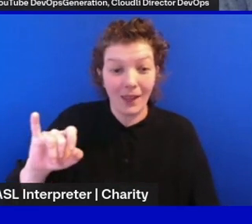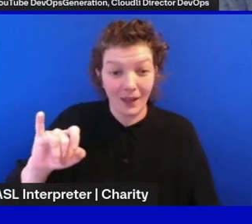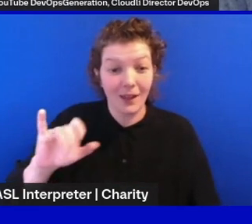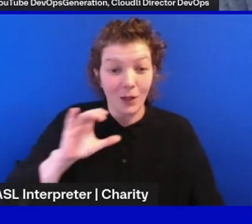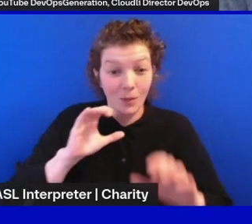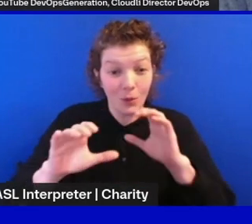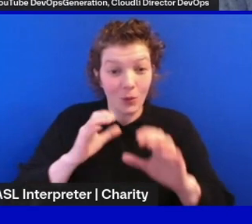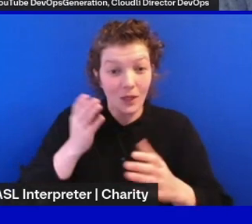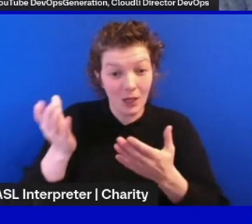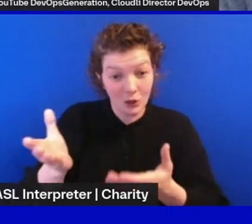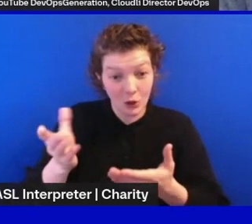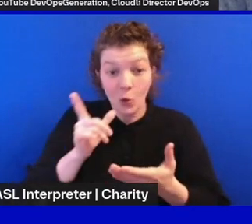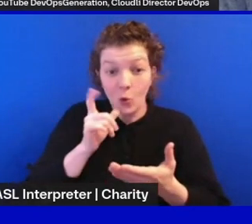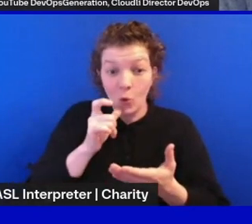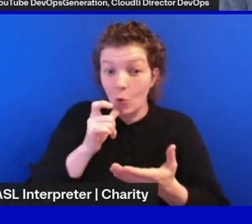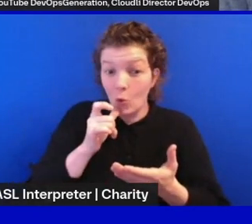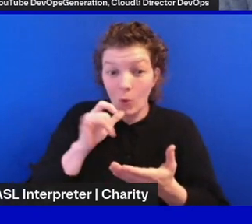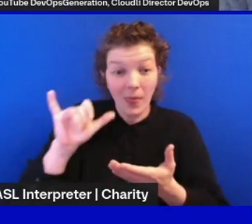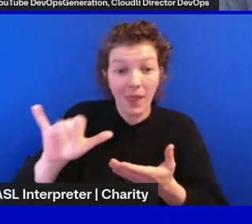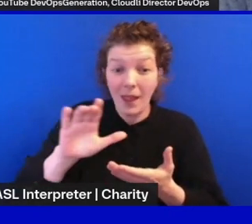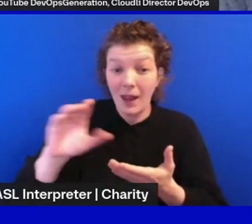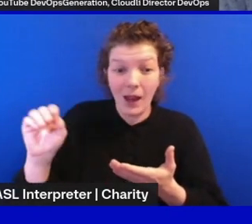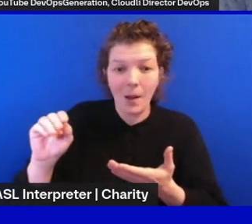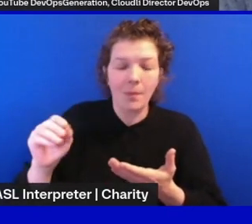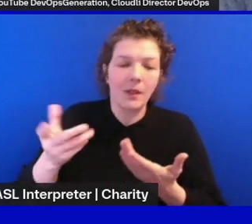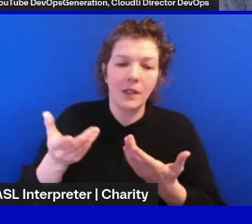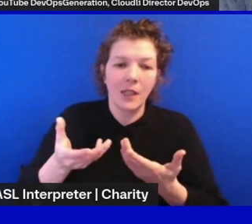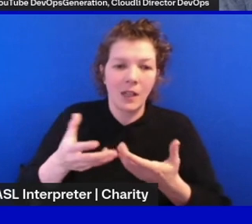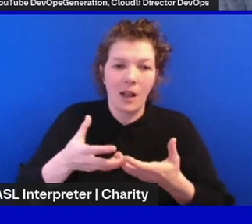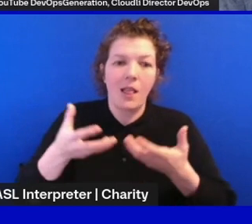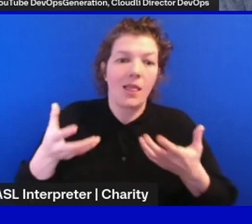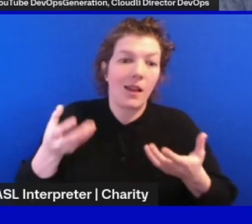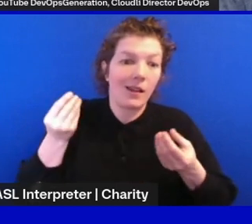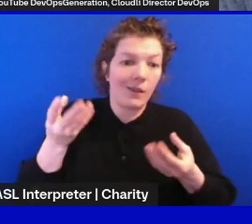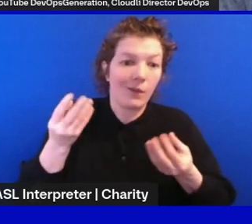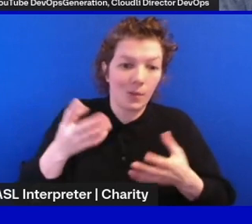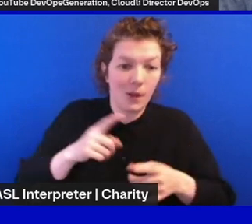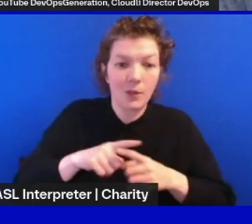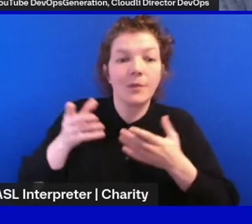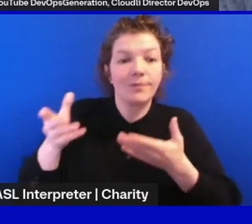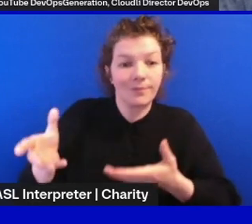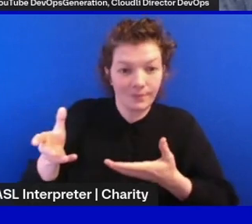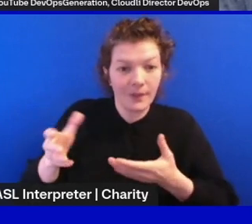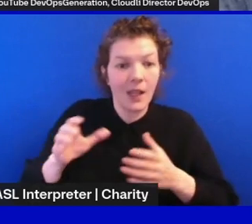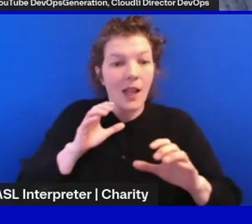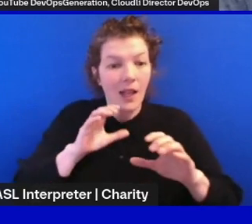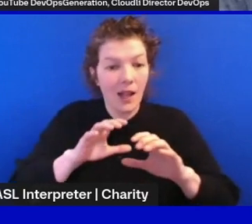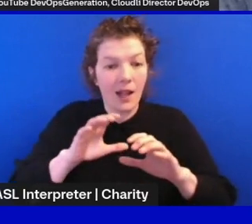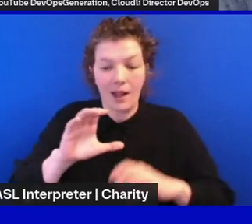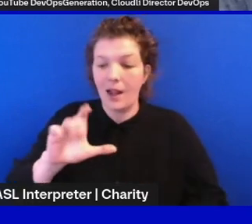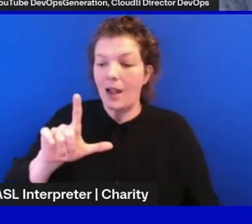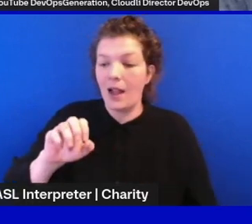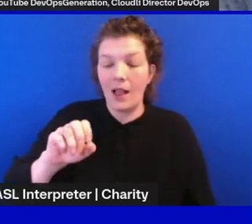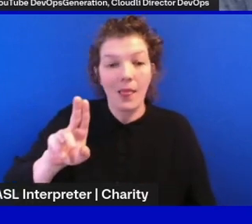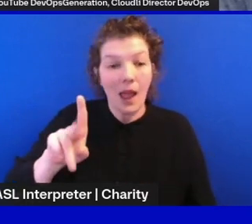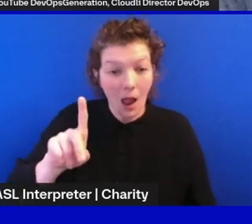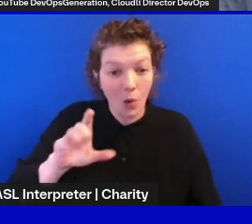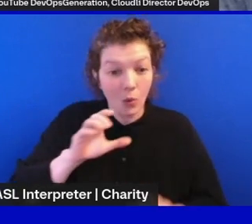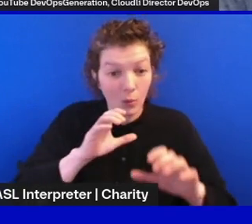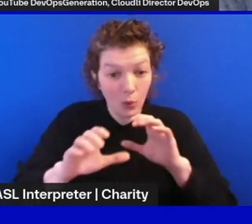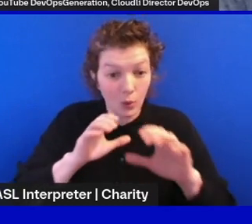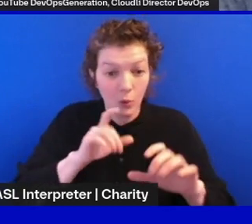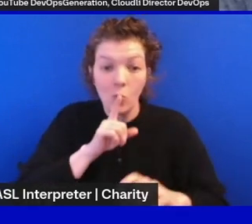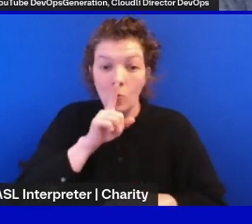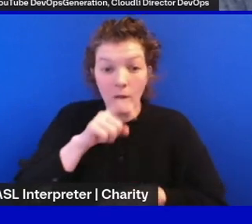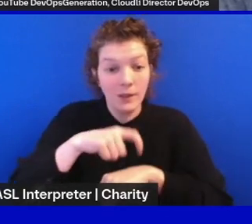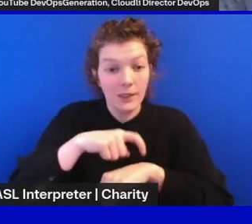overload. I'm not going to go through this whole thing, but basically Cloudly does cloud communications, which, as you can imagine, means there's real-time voice, fax, and